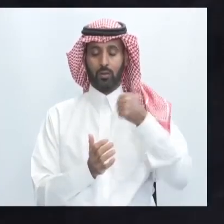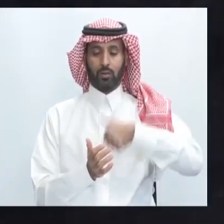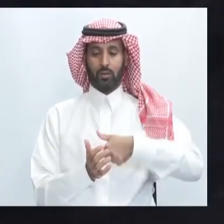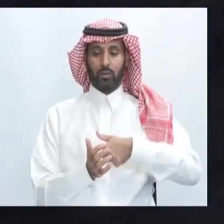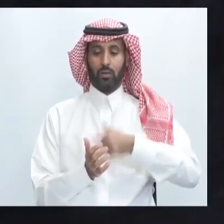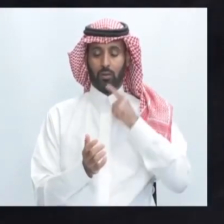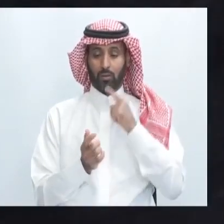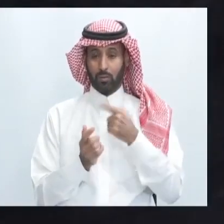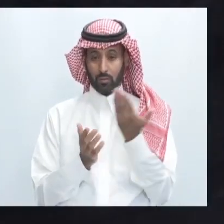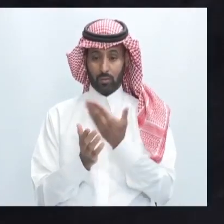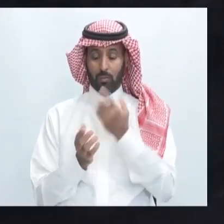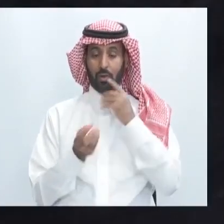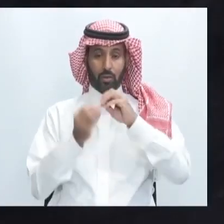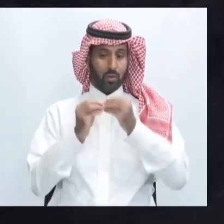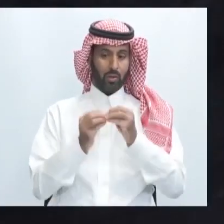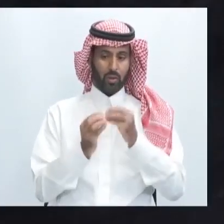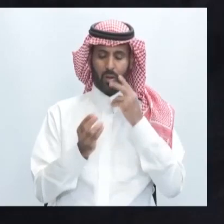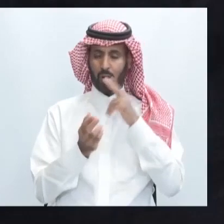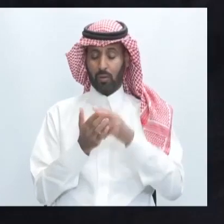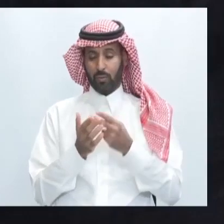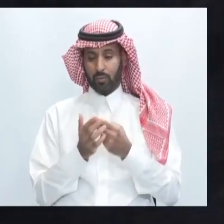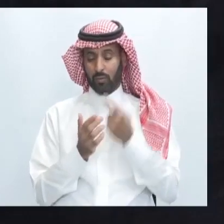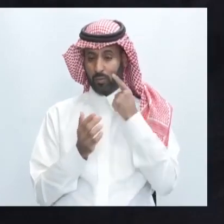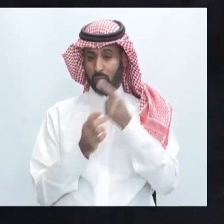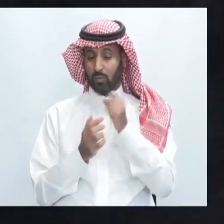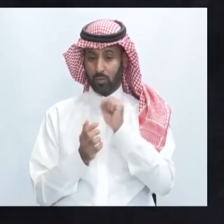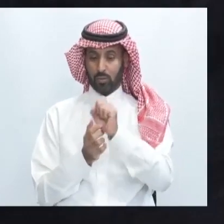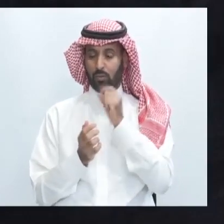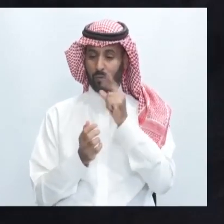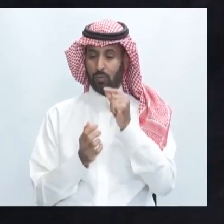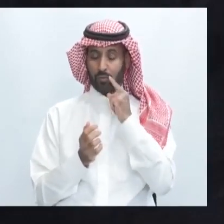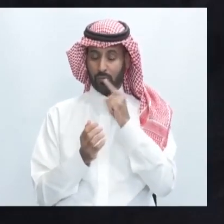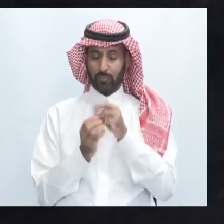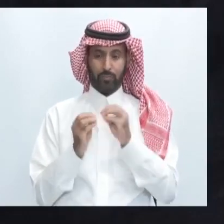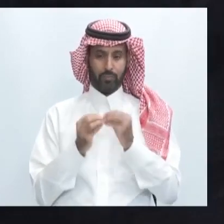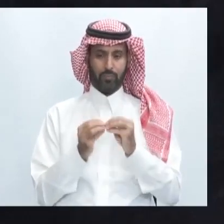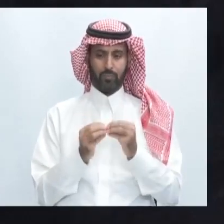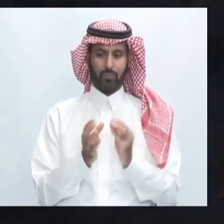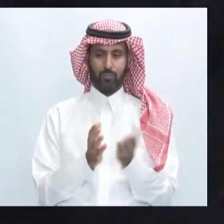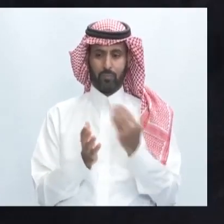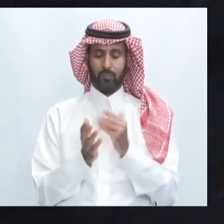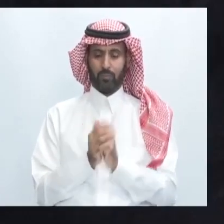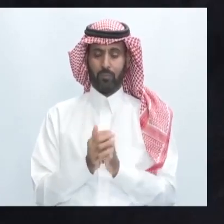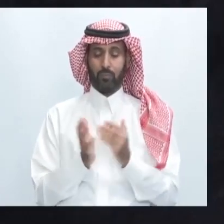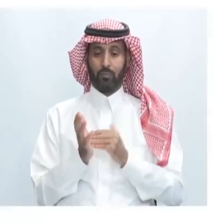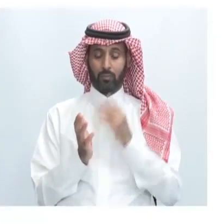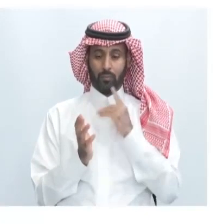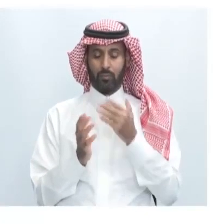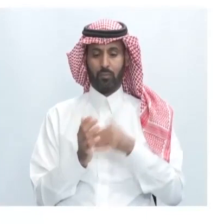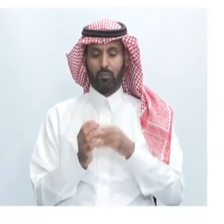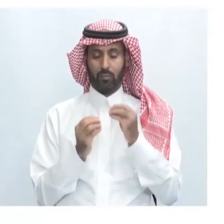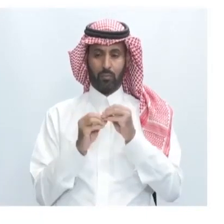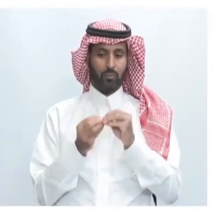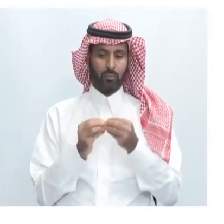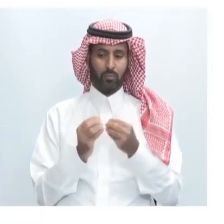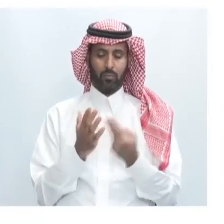about colors. Of course, every one of us has his own favorite color and the least favorite